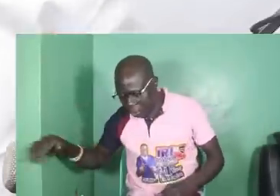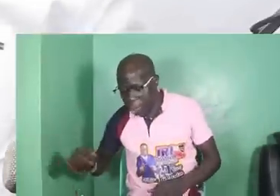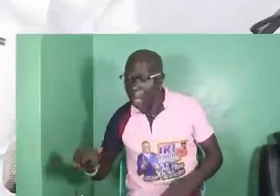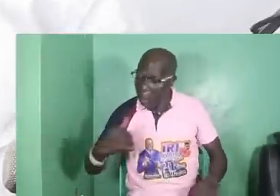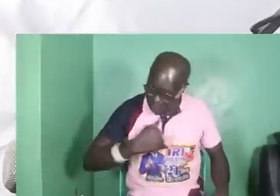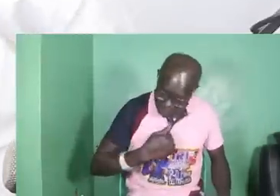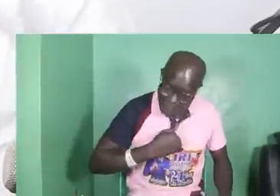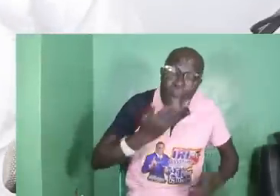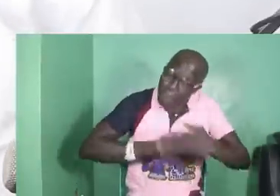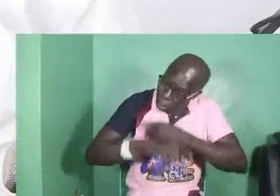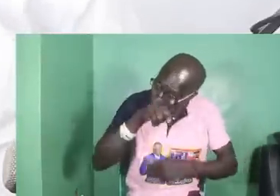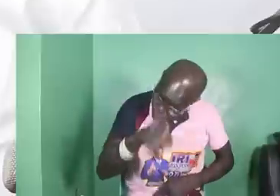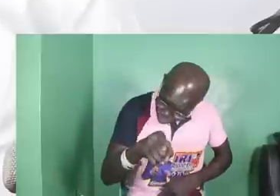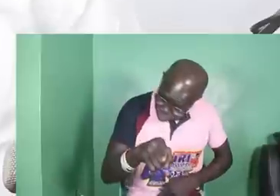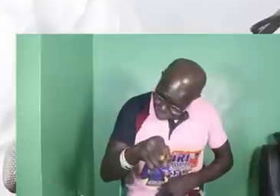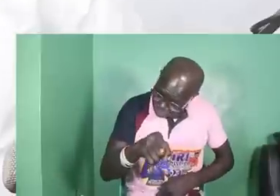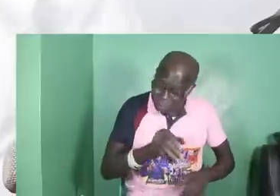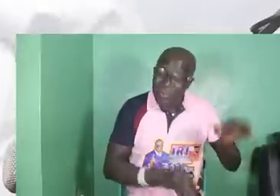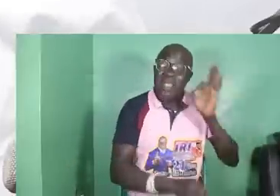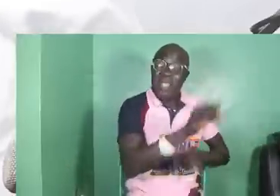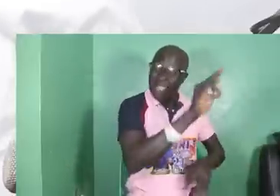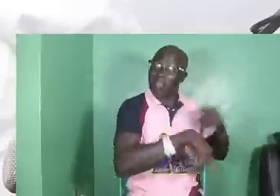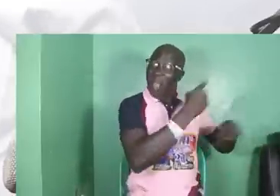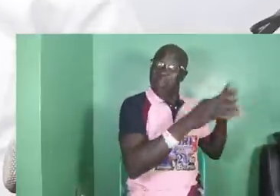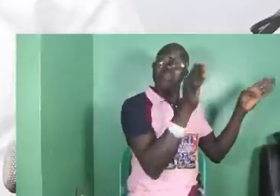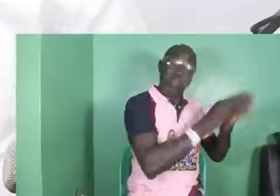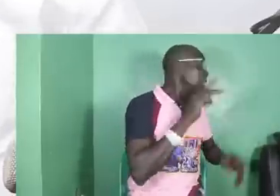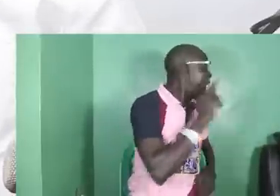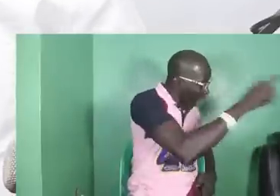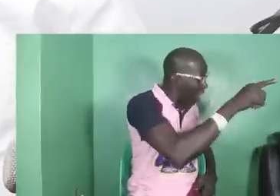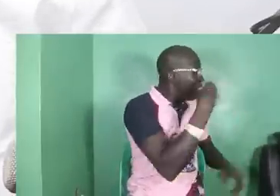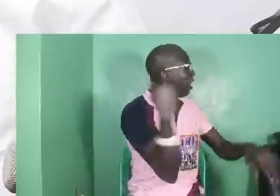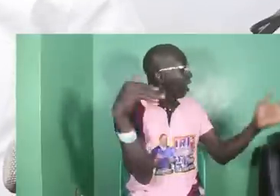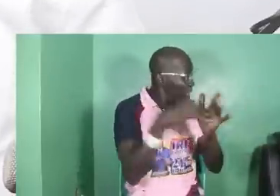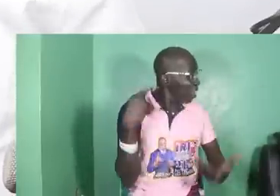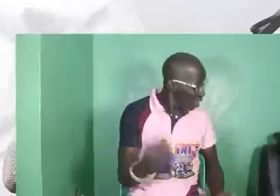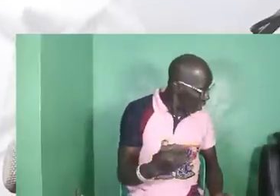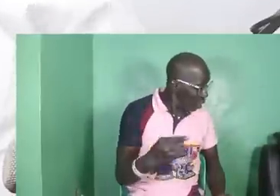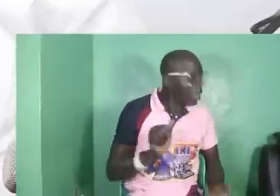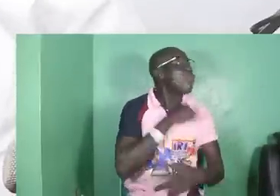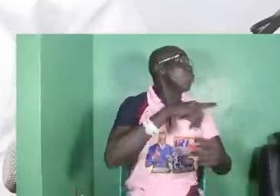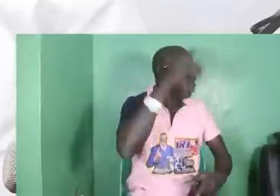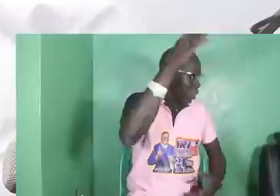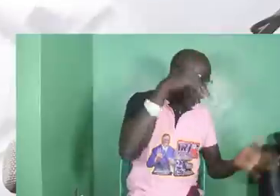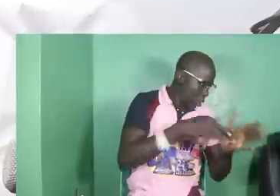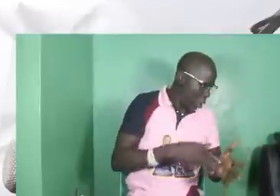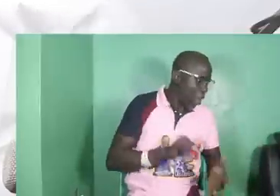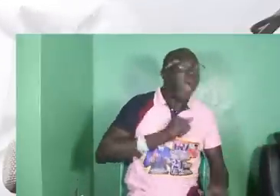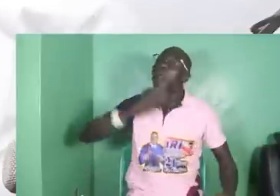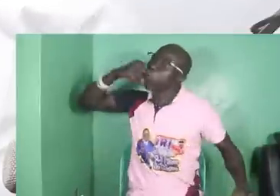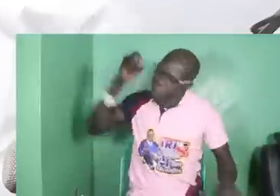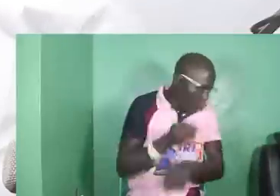children. Yeah, be. I'm your biological mother. If you go to this woman Anna again, if you go to her